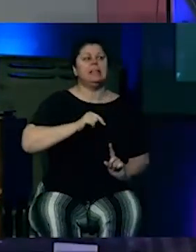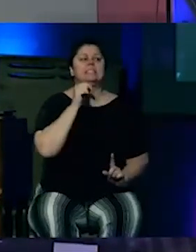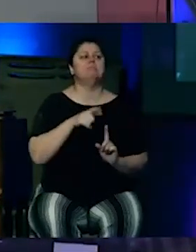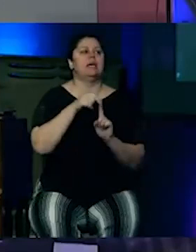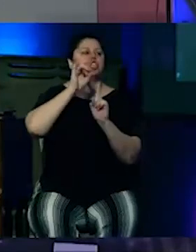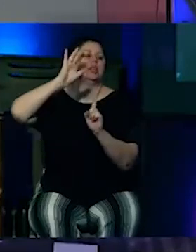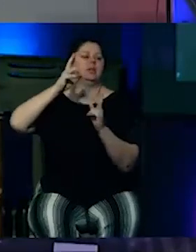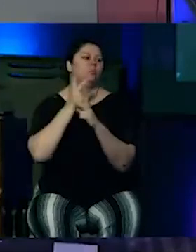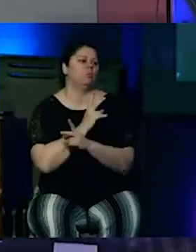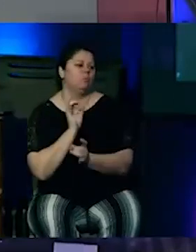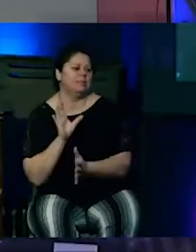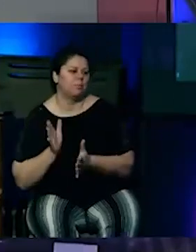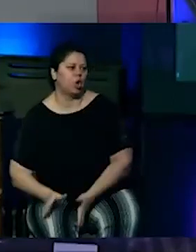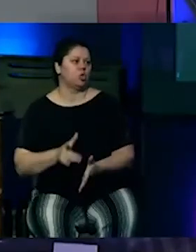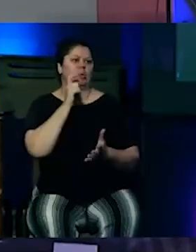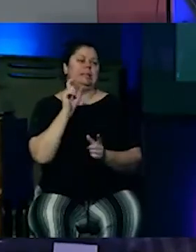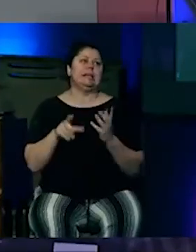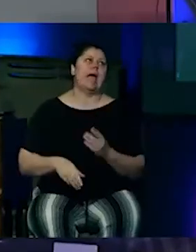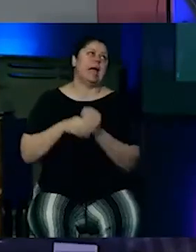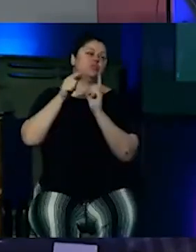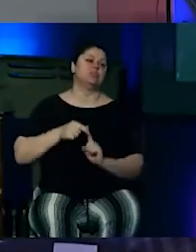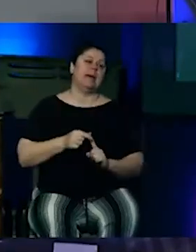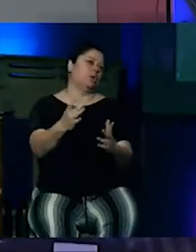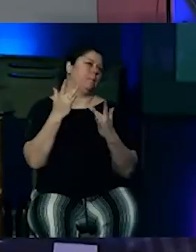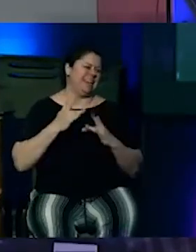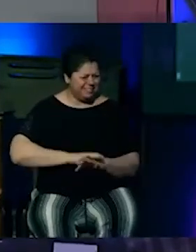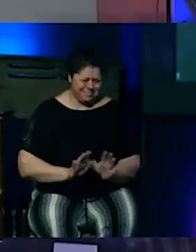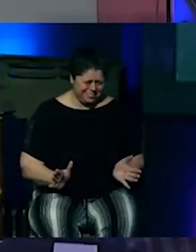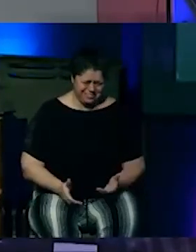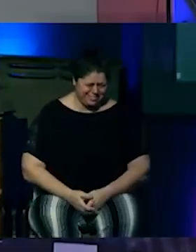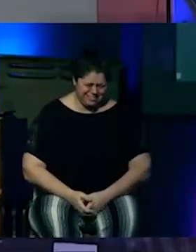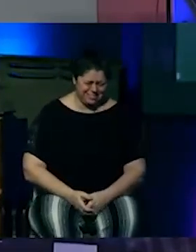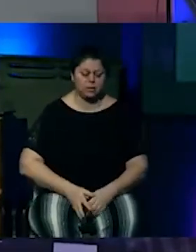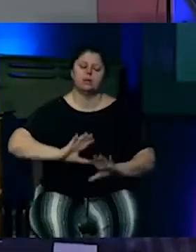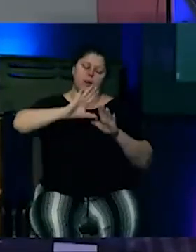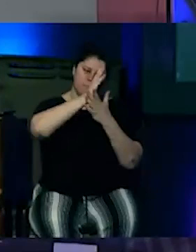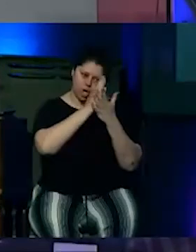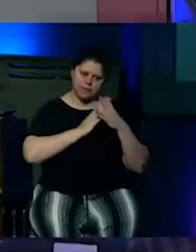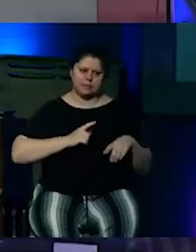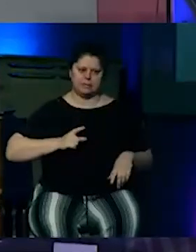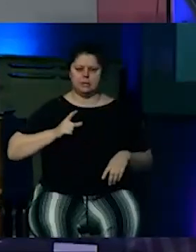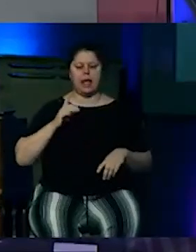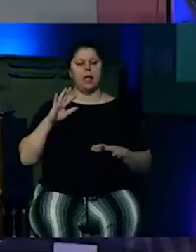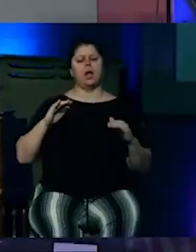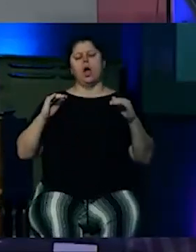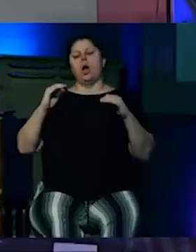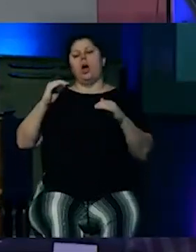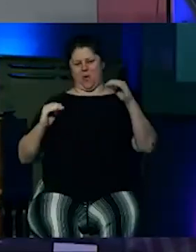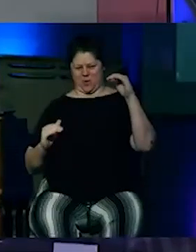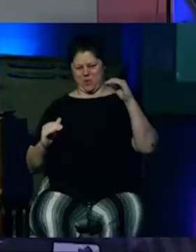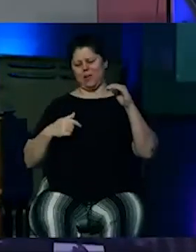I'm not a specially wretched person who needs extra special pity from you. And part of it is to, like, I'm higher up than you and you're below